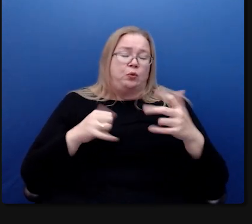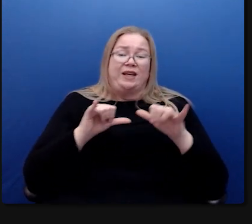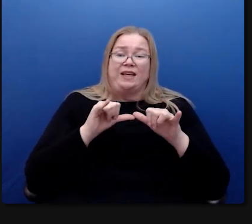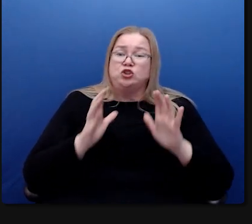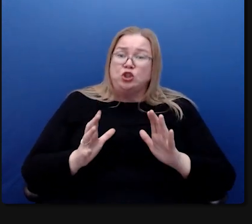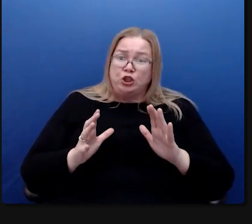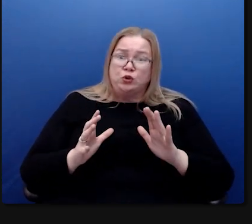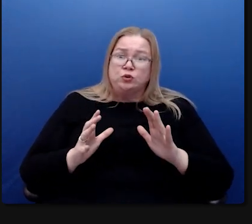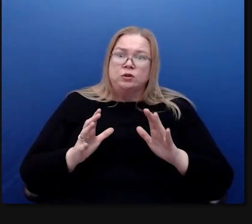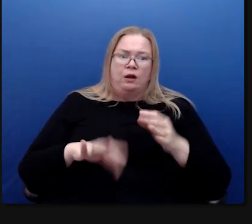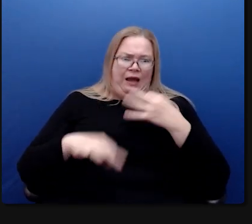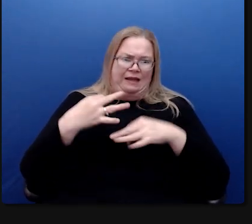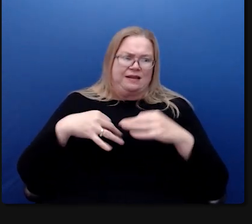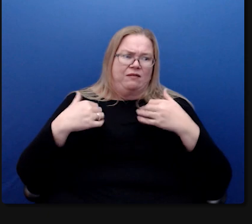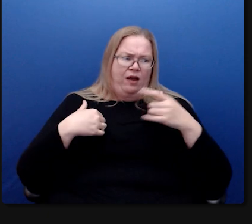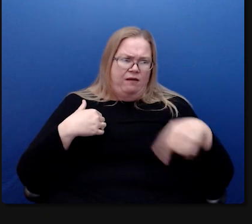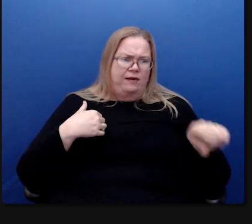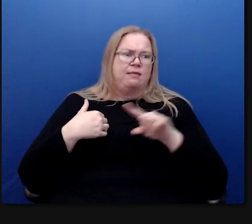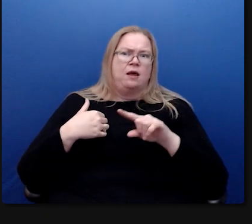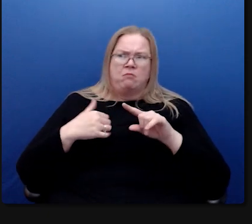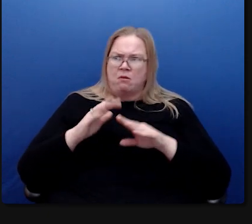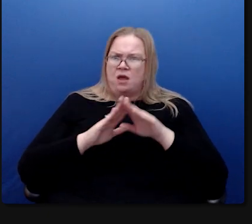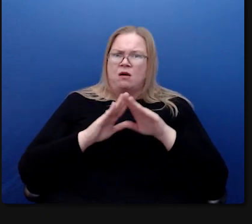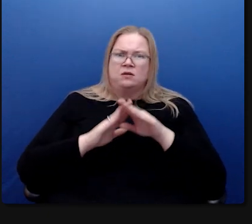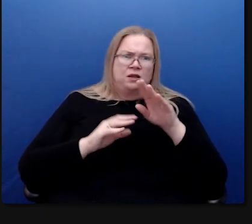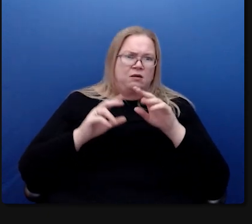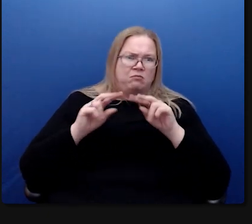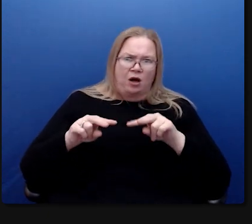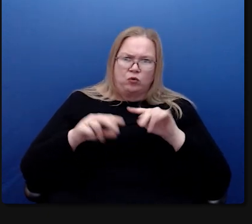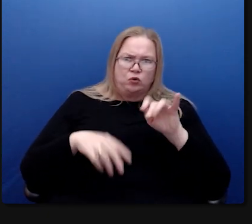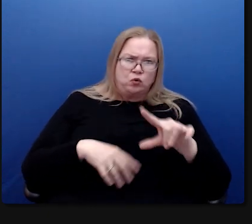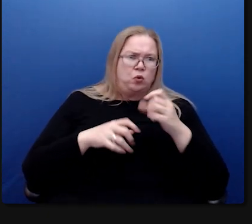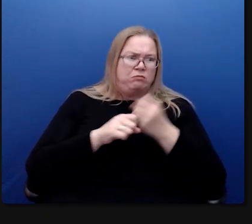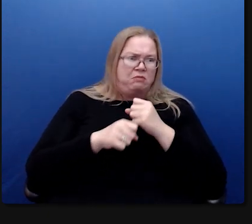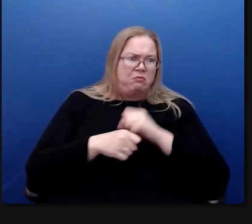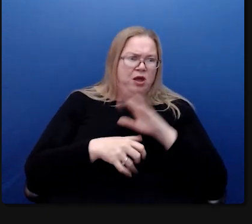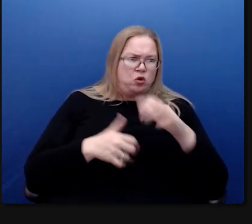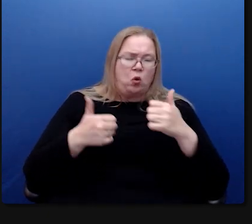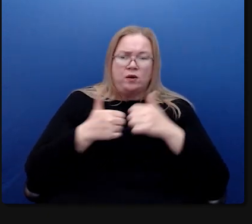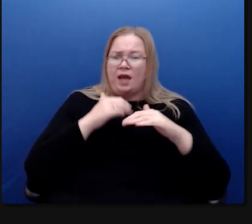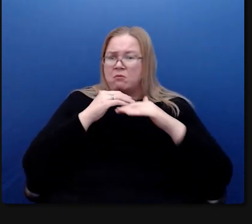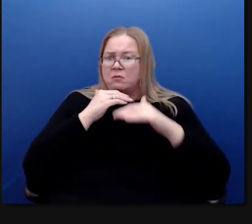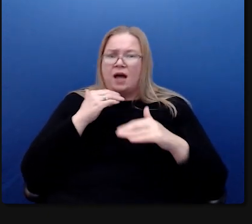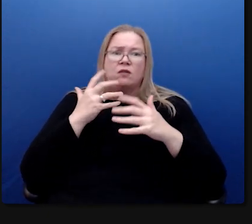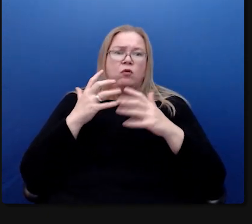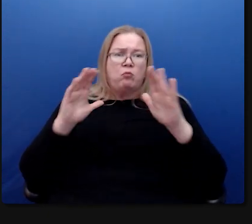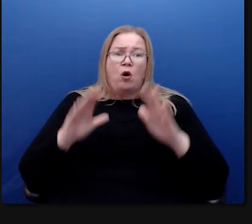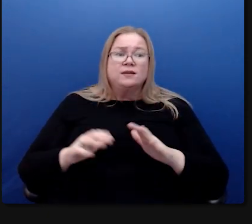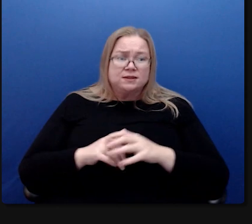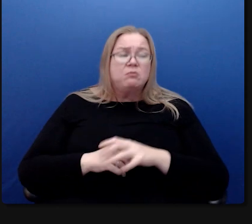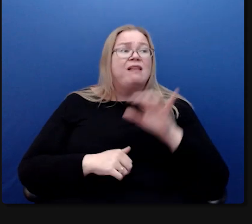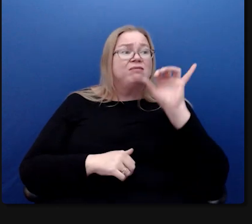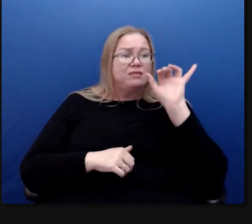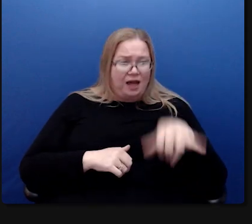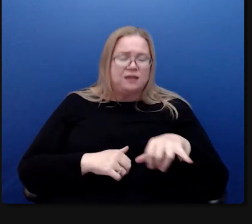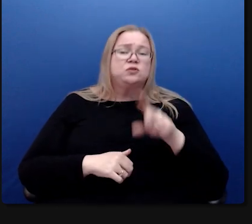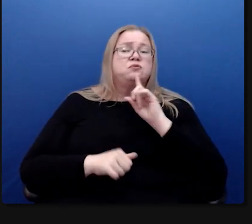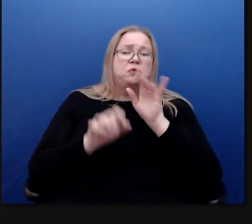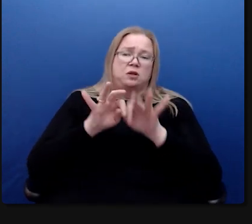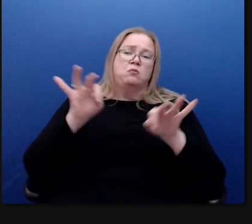in our communities, right? There is also an increase of revenue, of course, because the longer that people are spending in our games and having